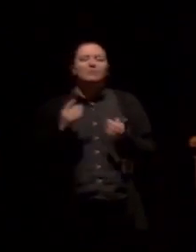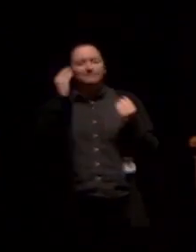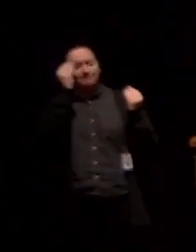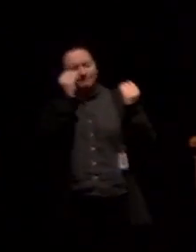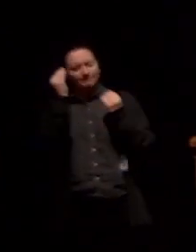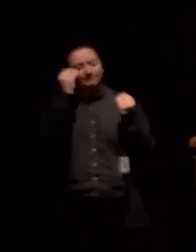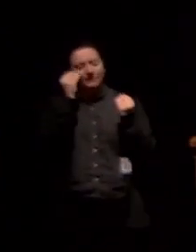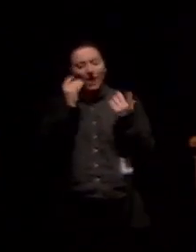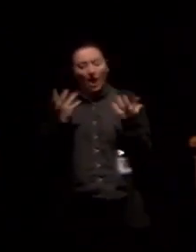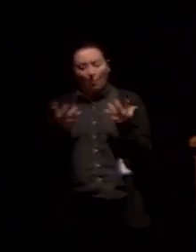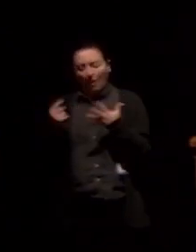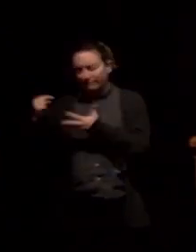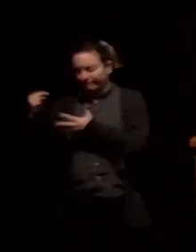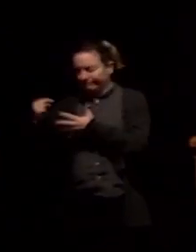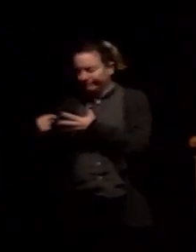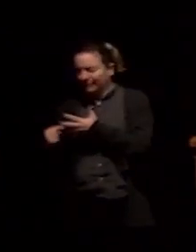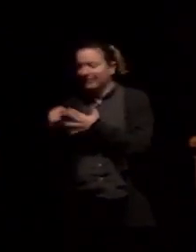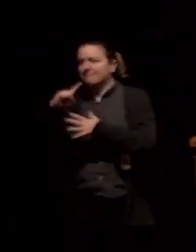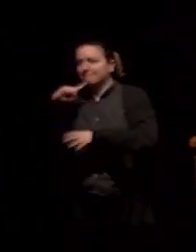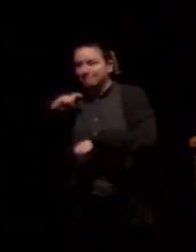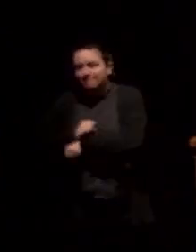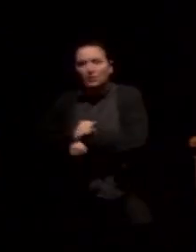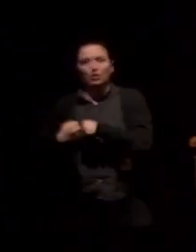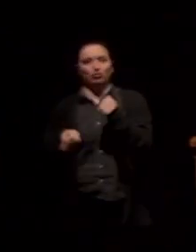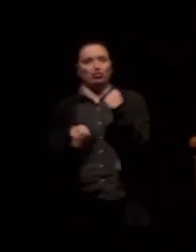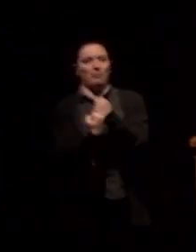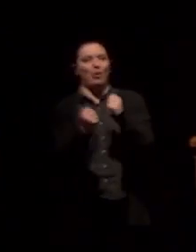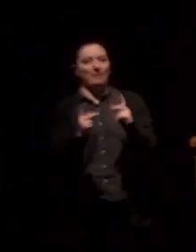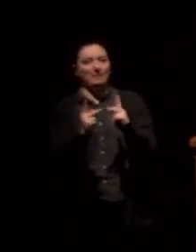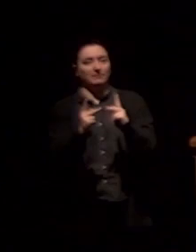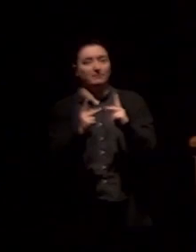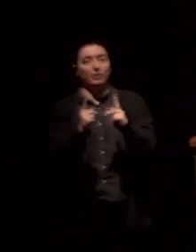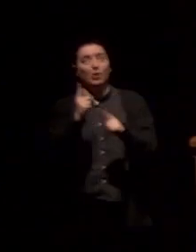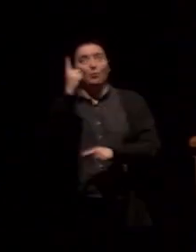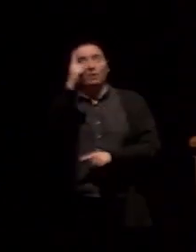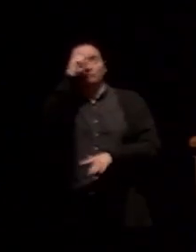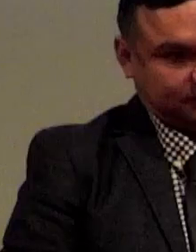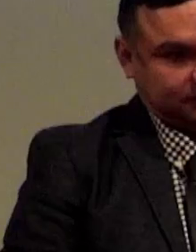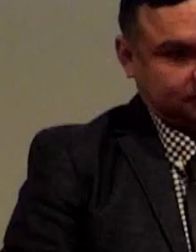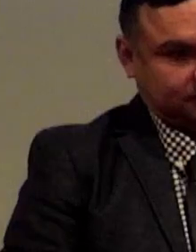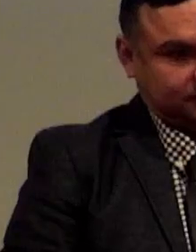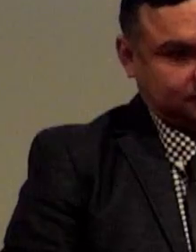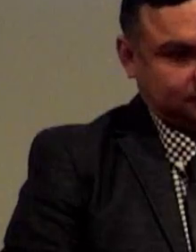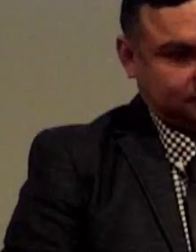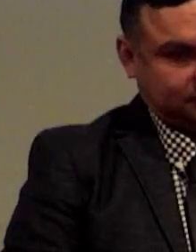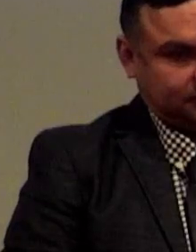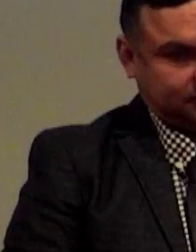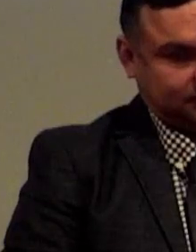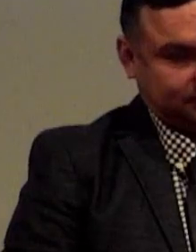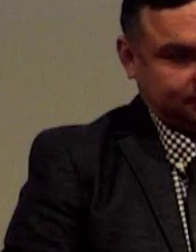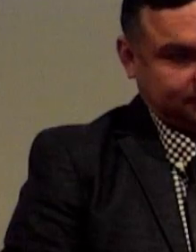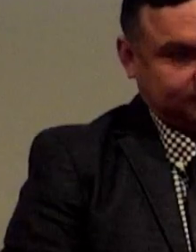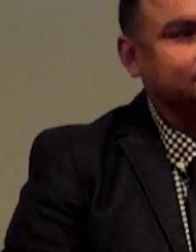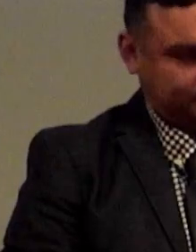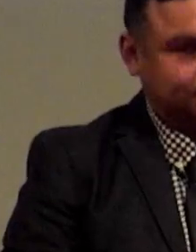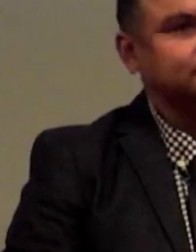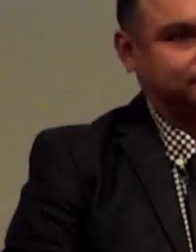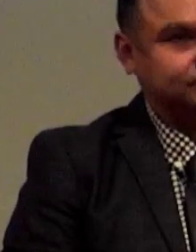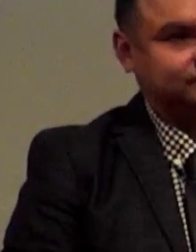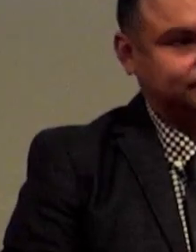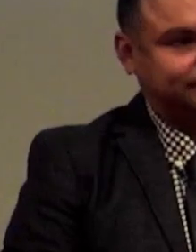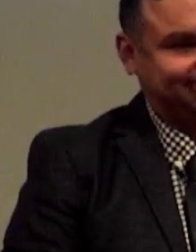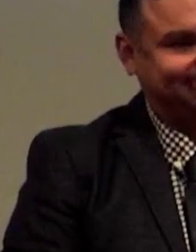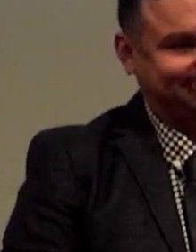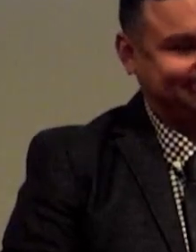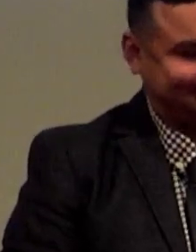support people? I think of the Black churches as a way that we really kept people connected to each other, so there wasn't that loneliness and isolation that went with